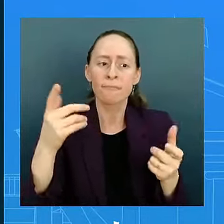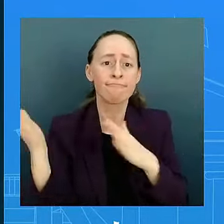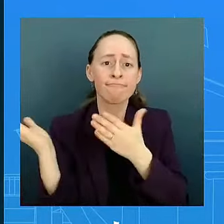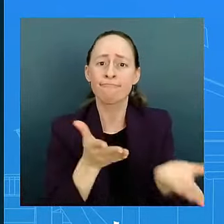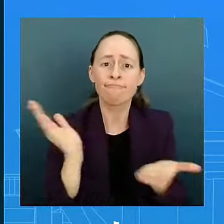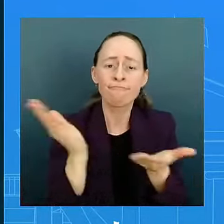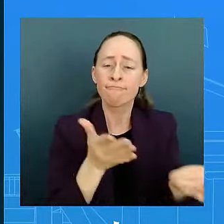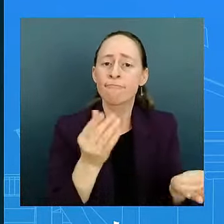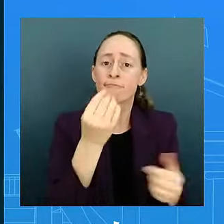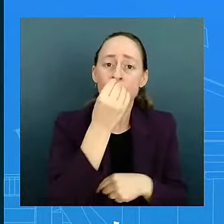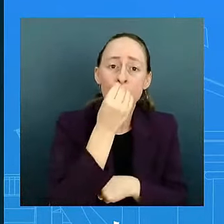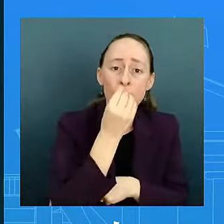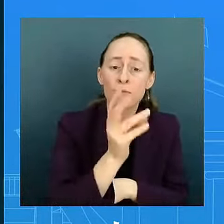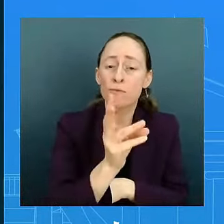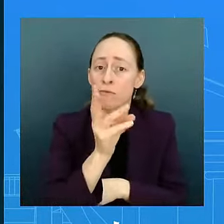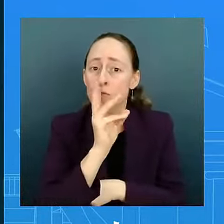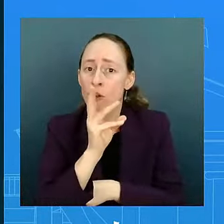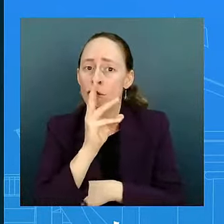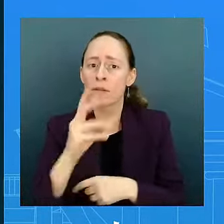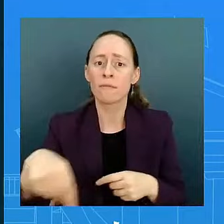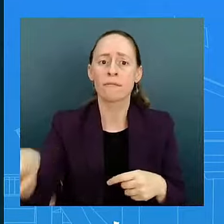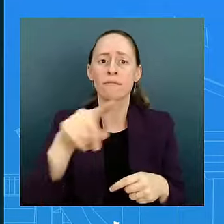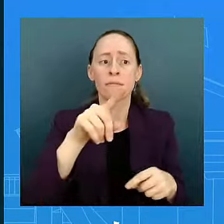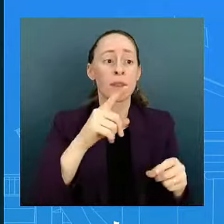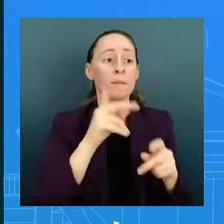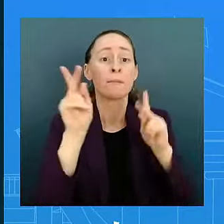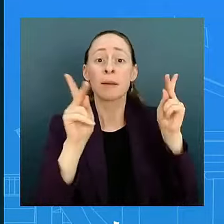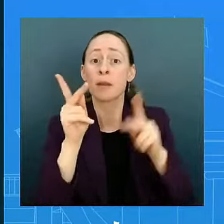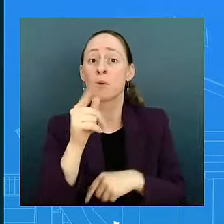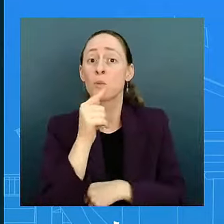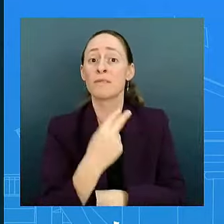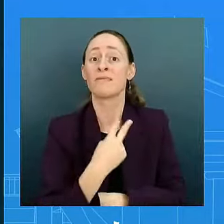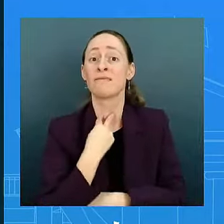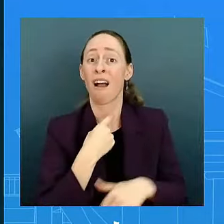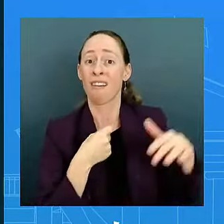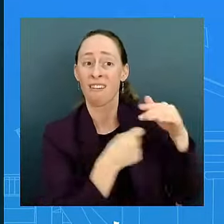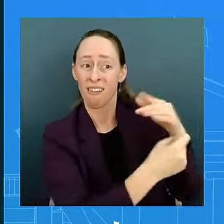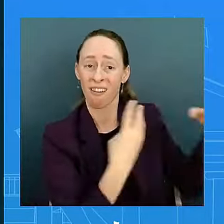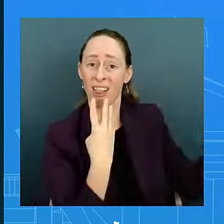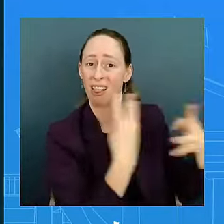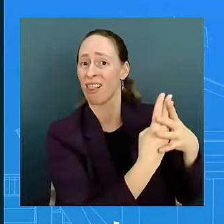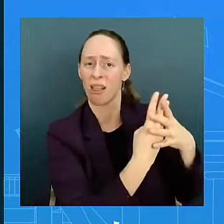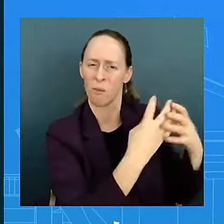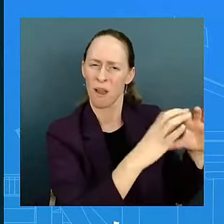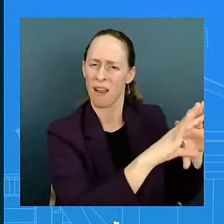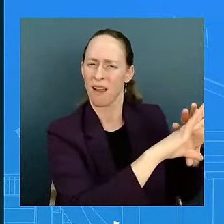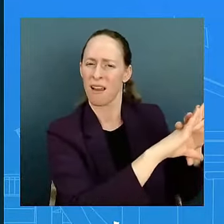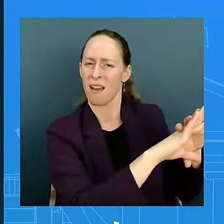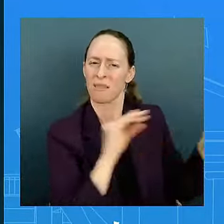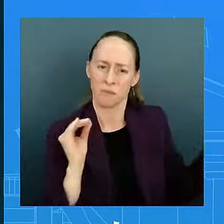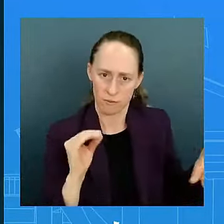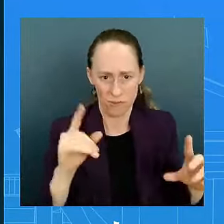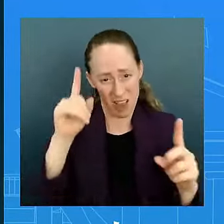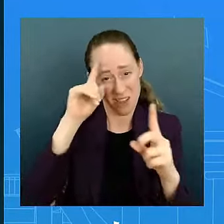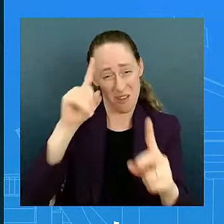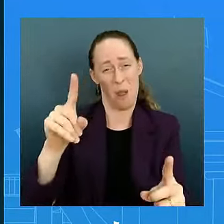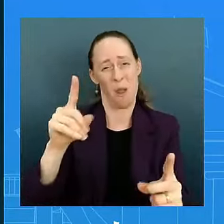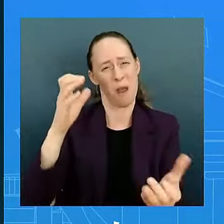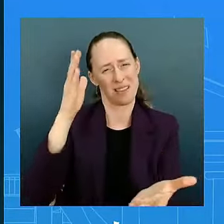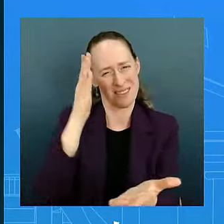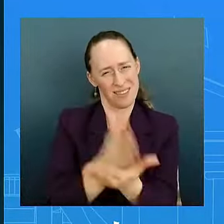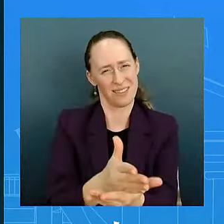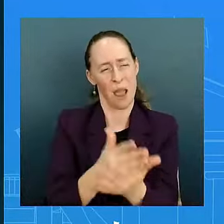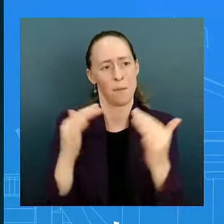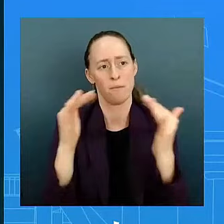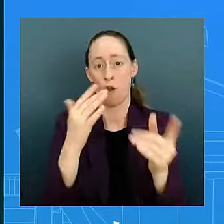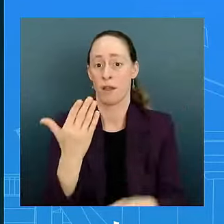doing as well is having these diplomatic conversation, talking to our partners, as you just stated from the readouts that we put out today and